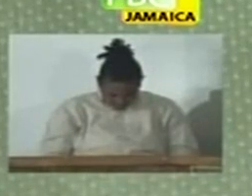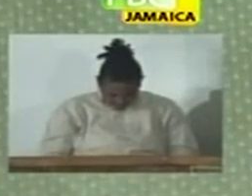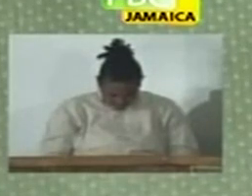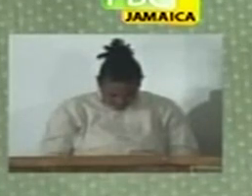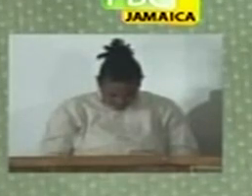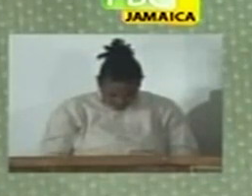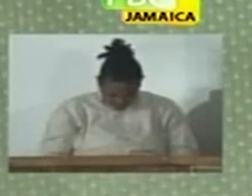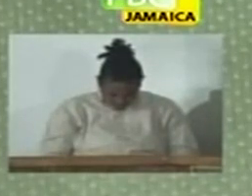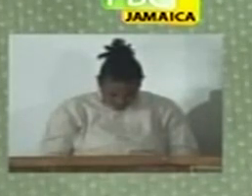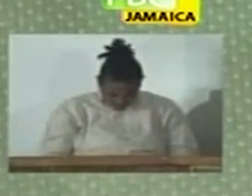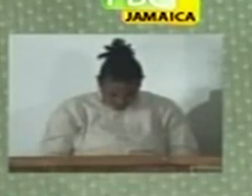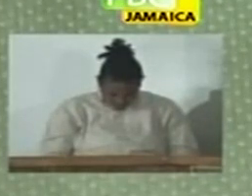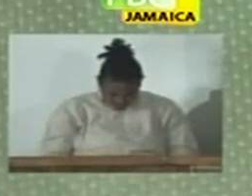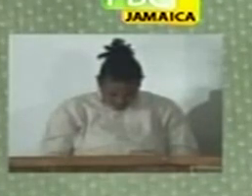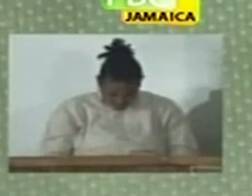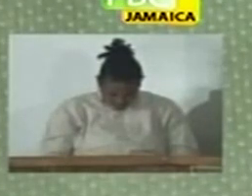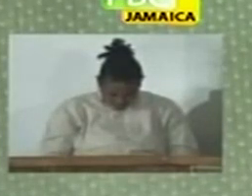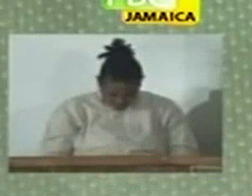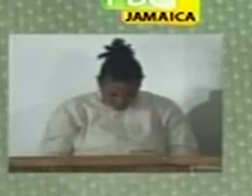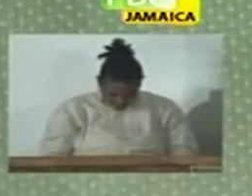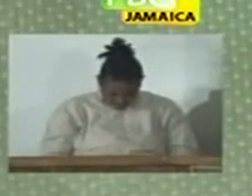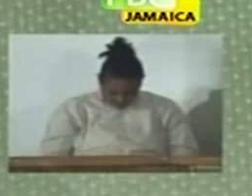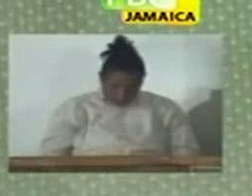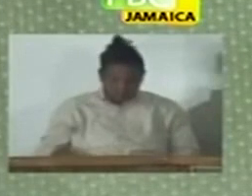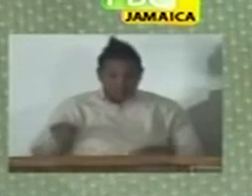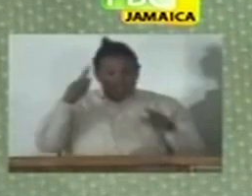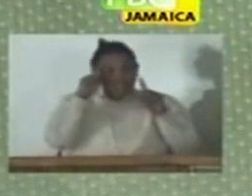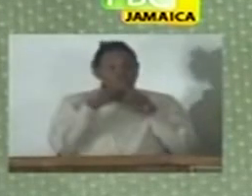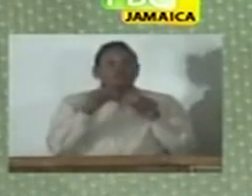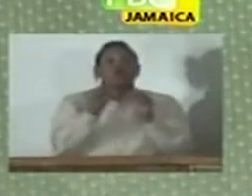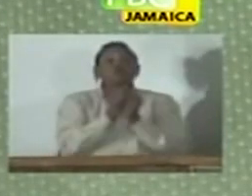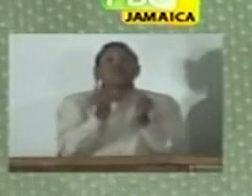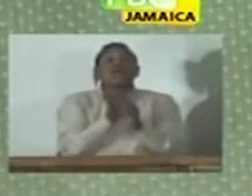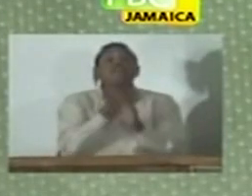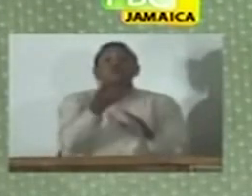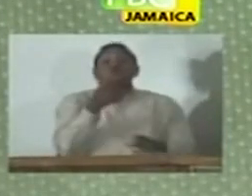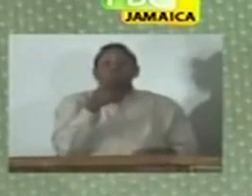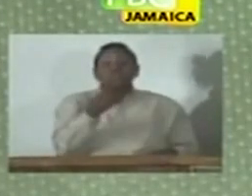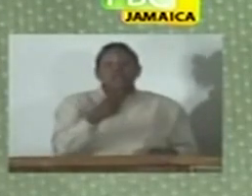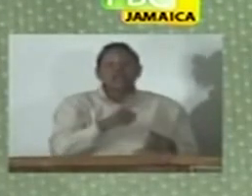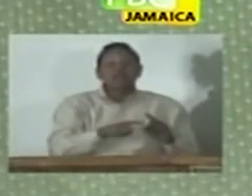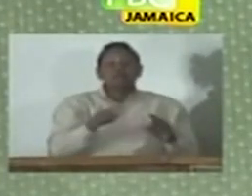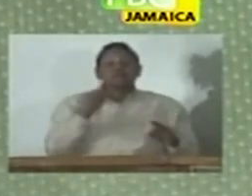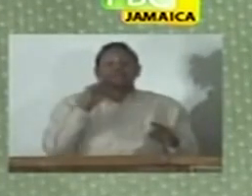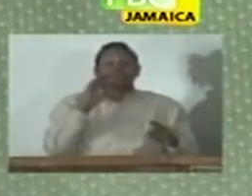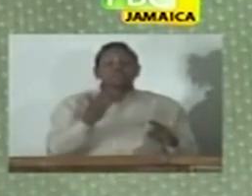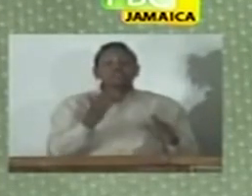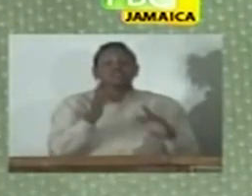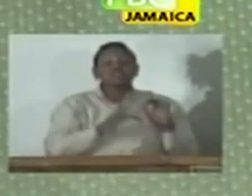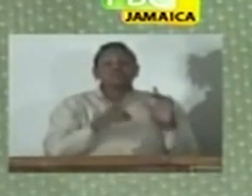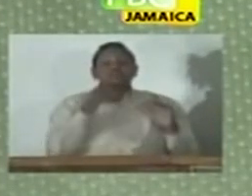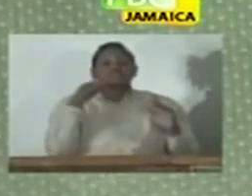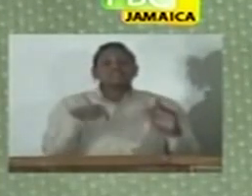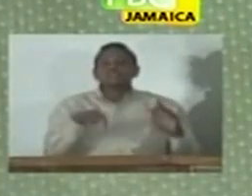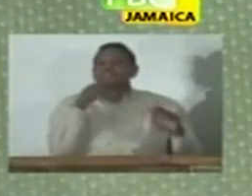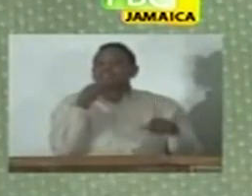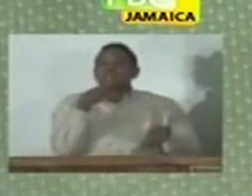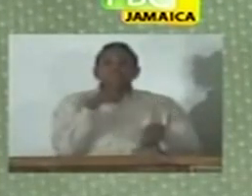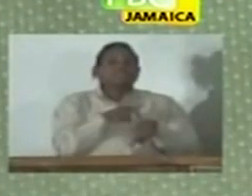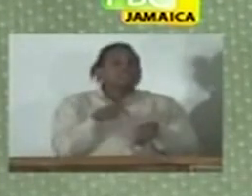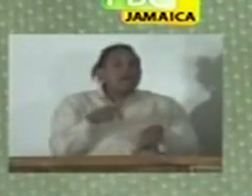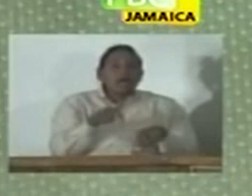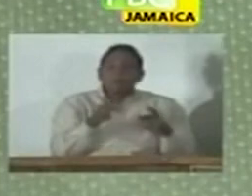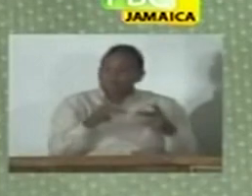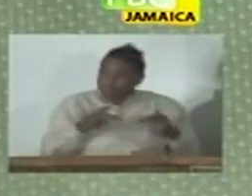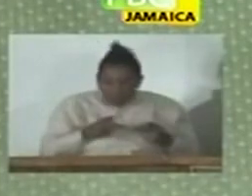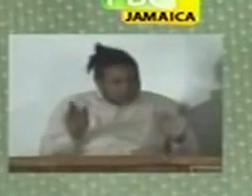with everything that you have said. Everything. Save and accept to say that this is not the time or the place. We are dealing